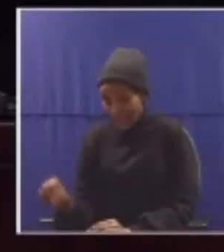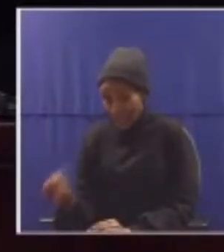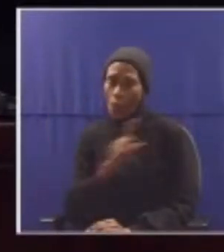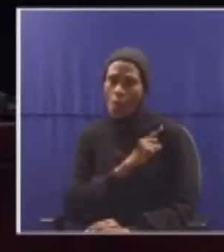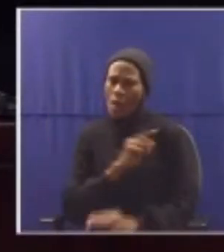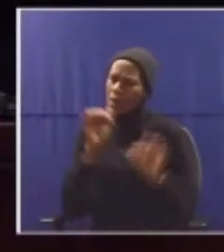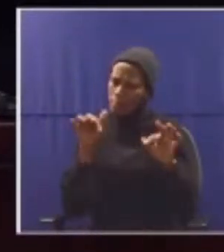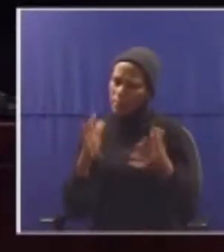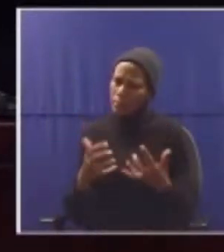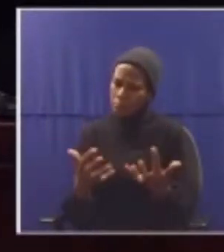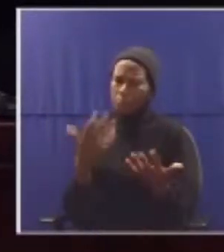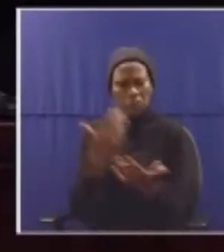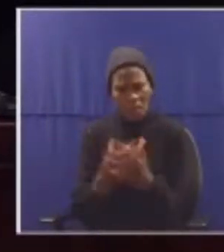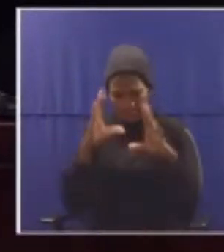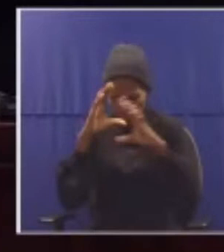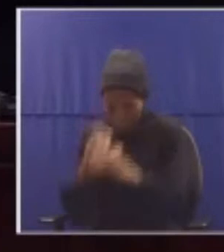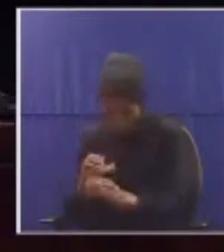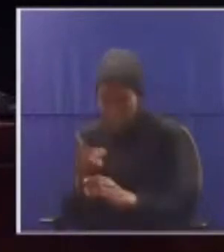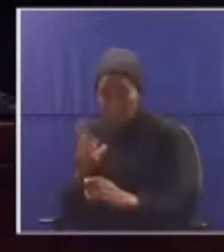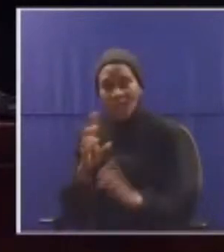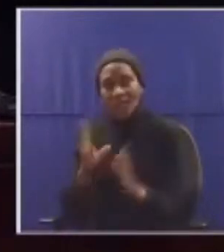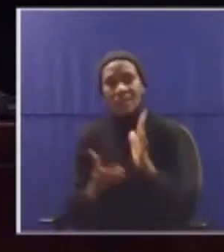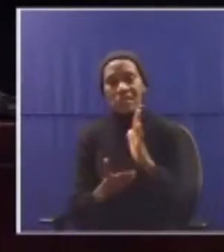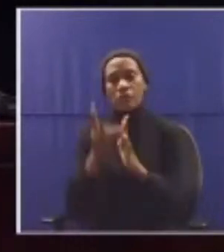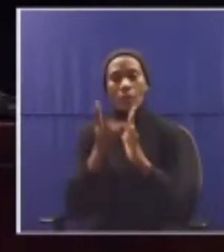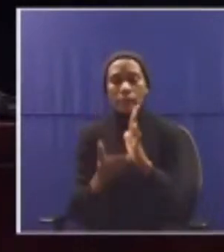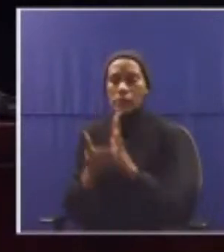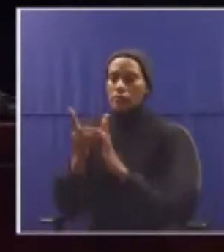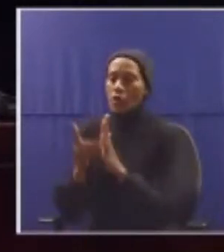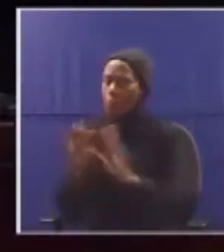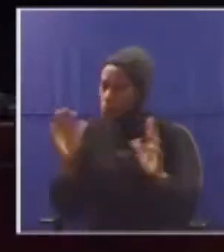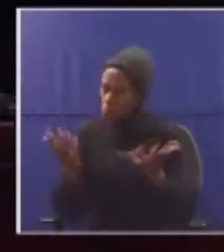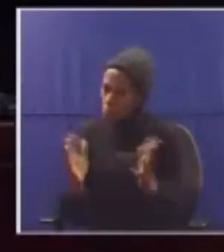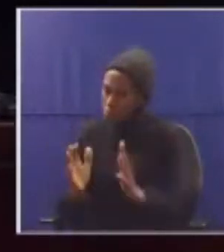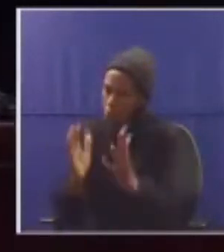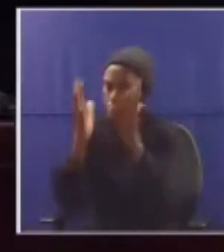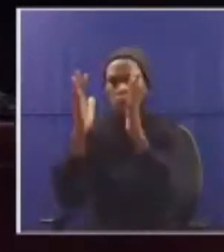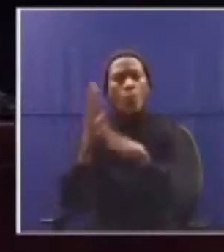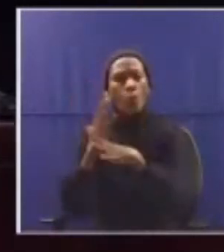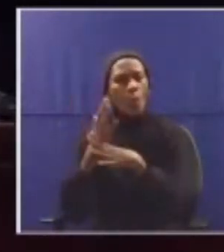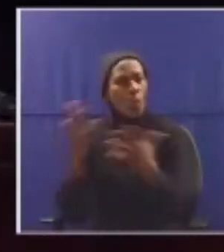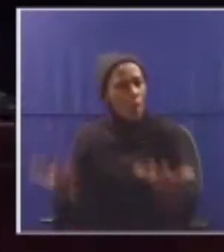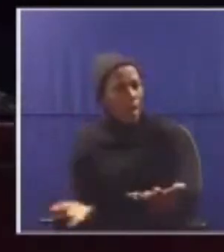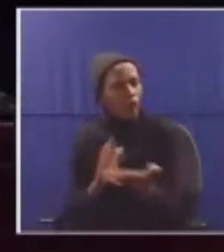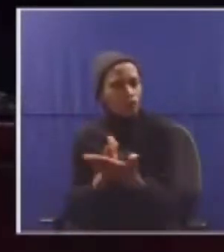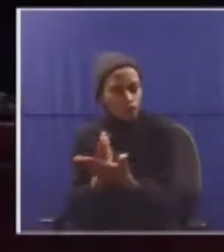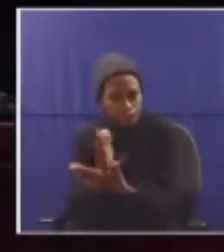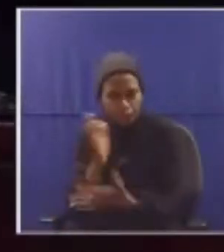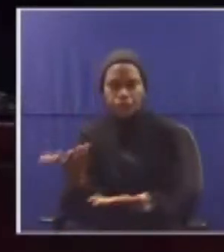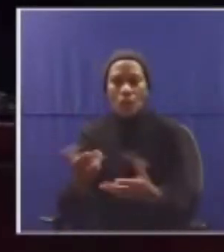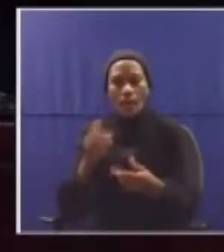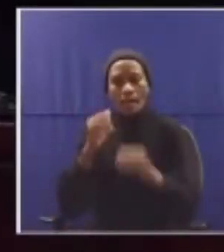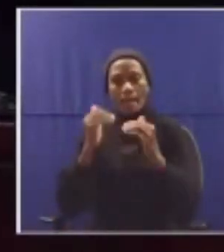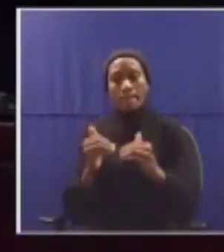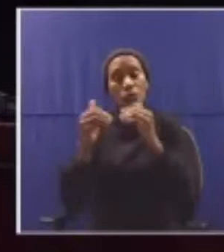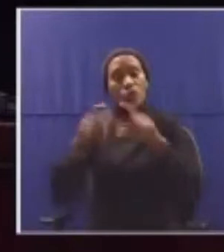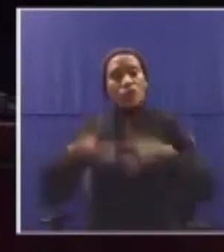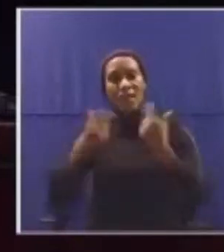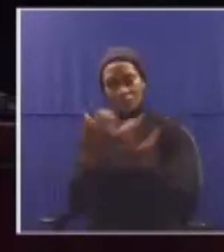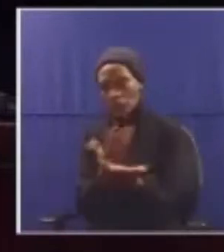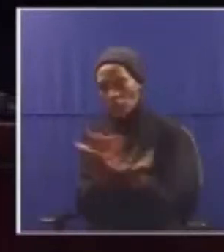focus on real development and make sure that they thrive and their people have a better life. Thank you very